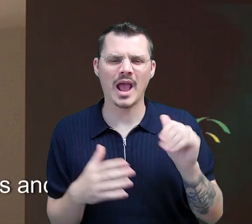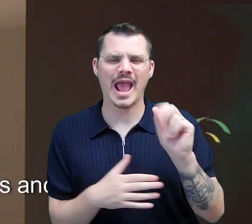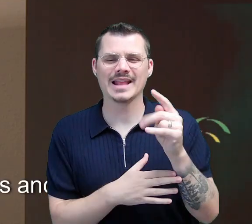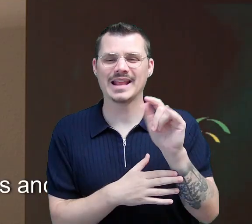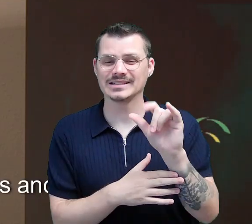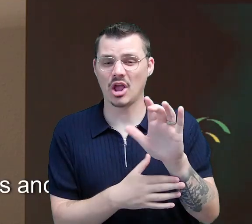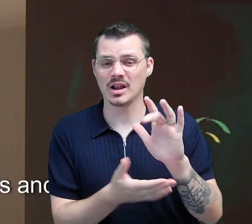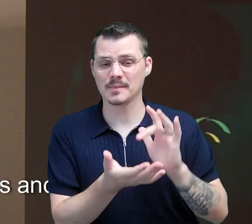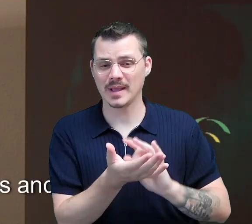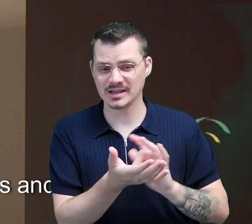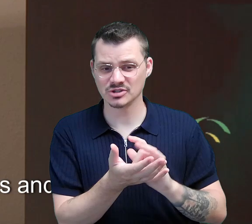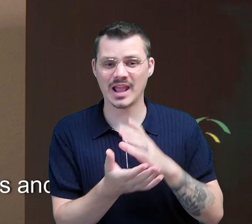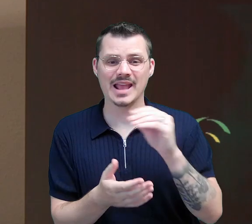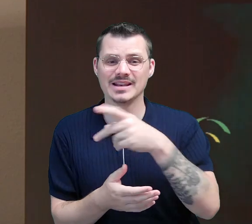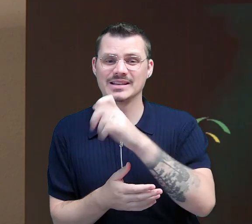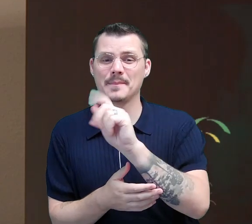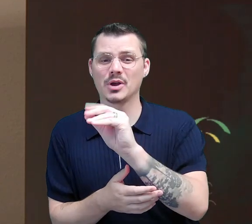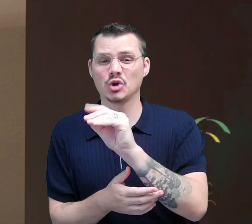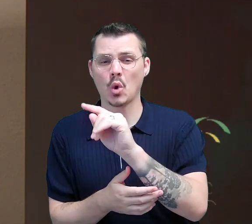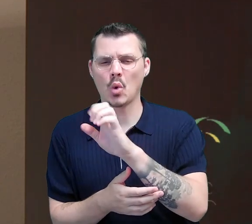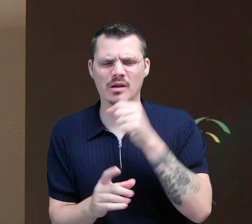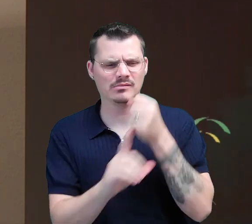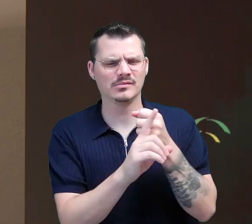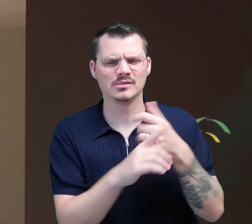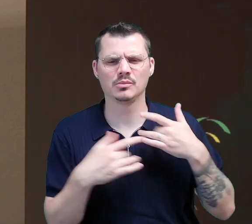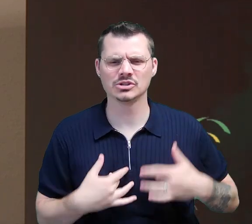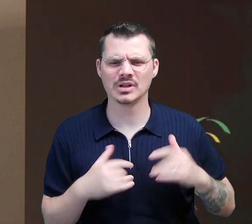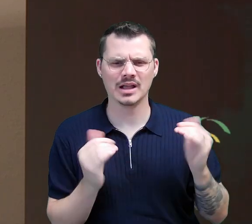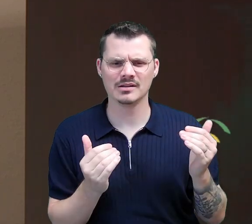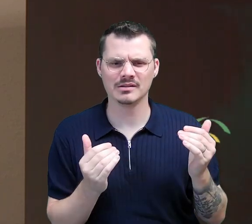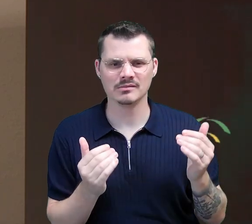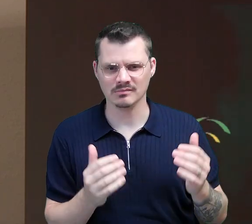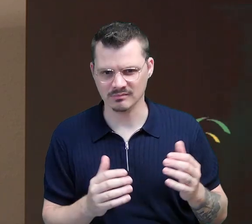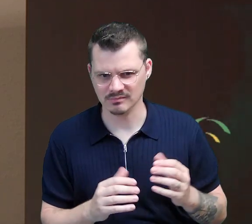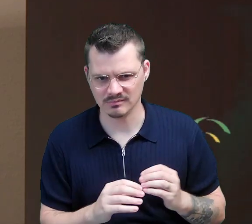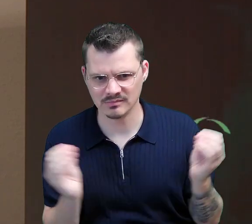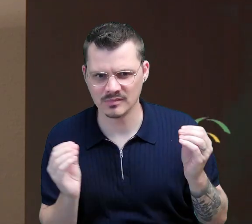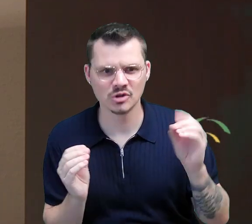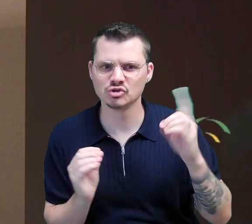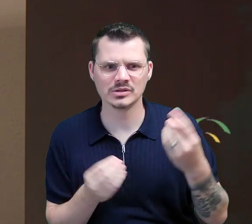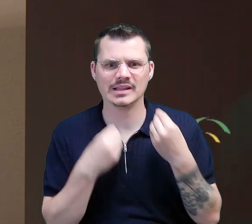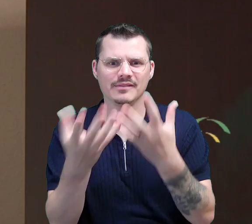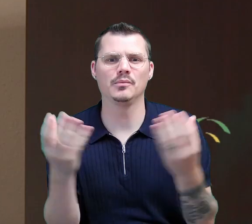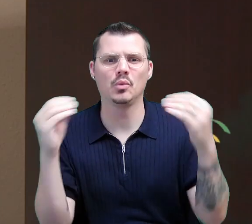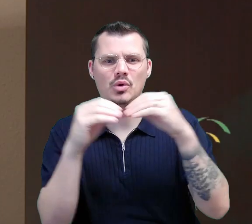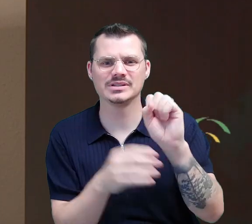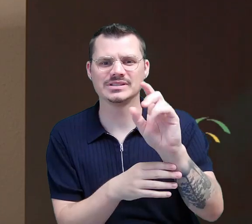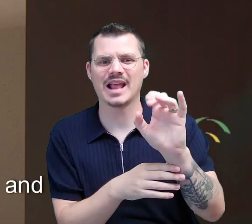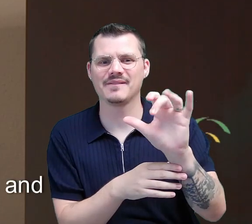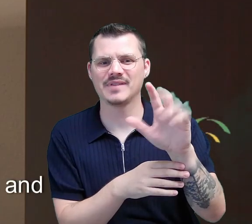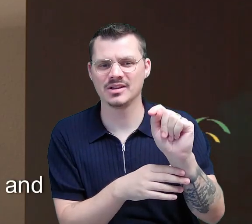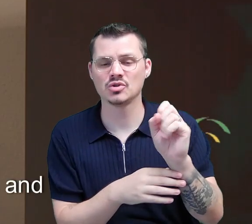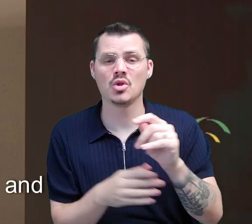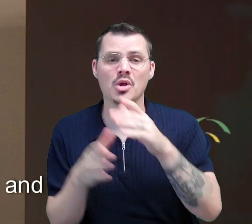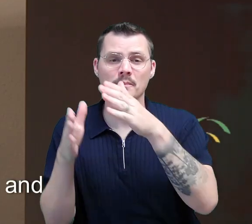do antipsychotic medications and Depakote do for depression? Nada. They just add side effects.